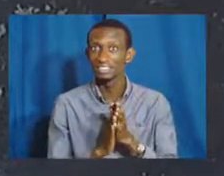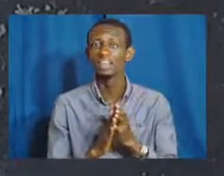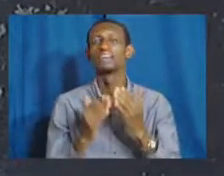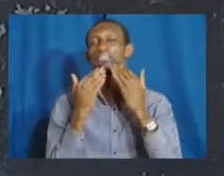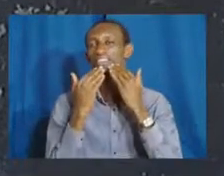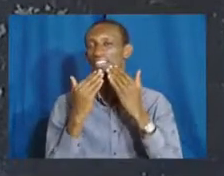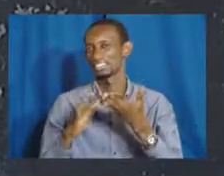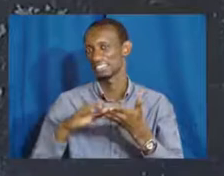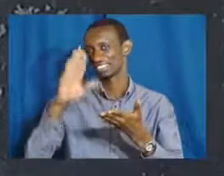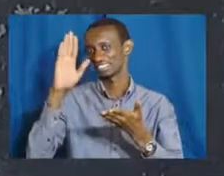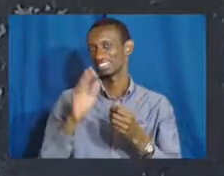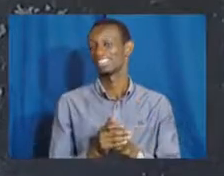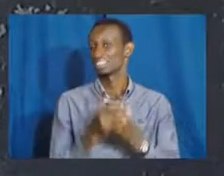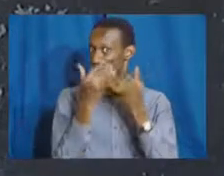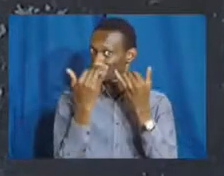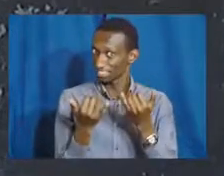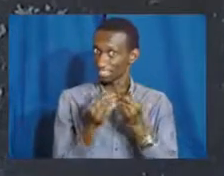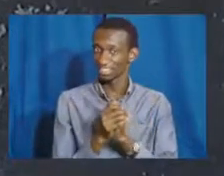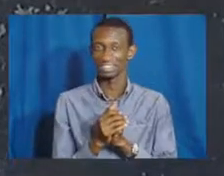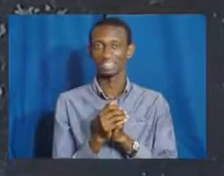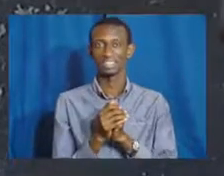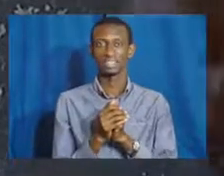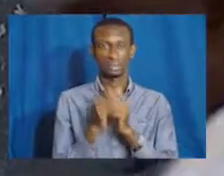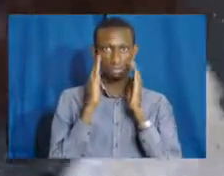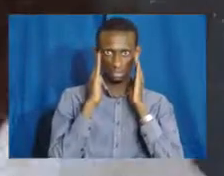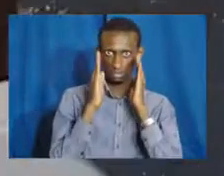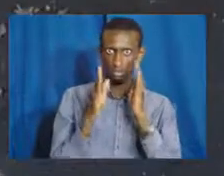Thank you very much. Okay, now follow your chalkboard.